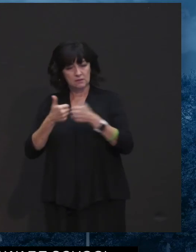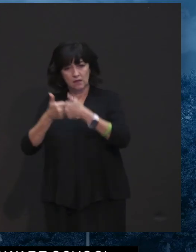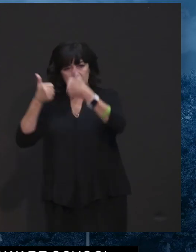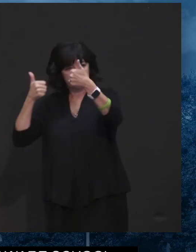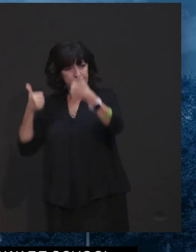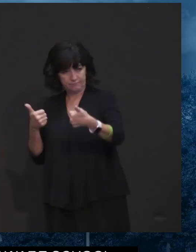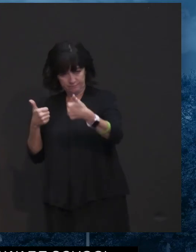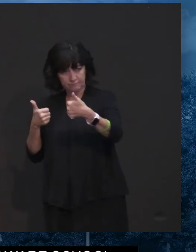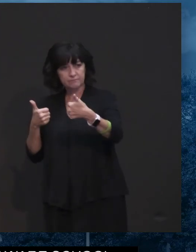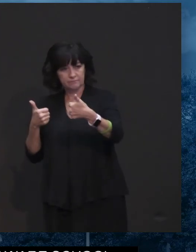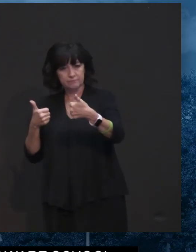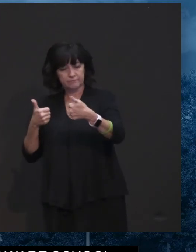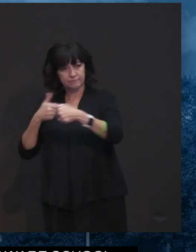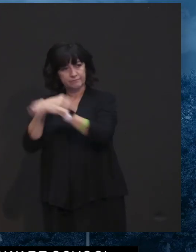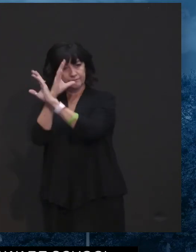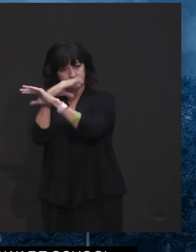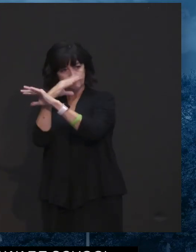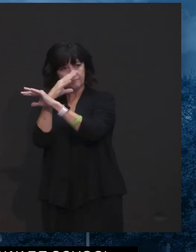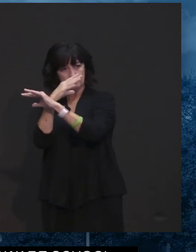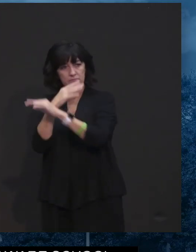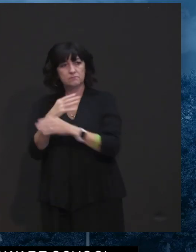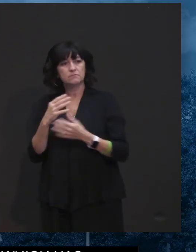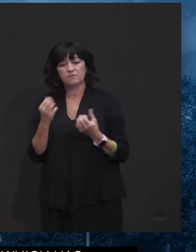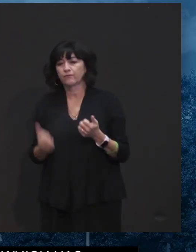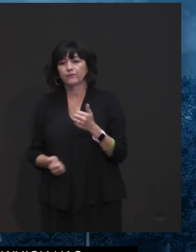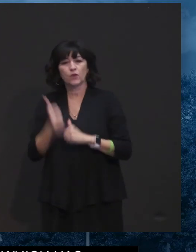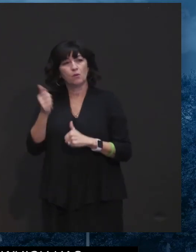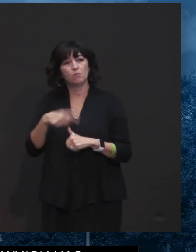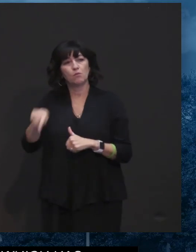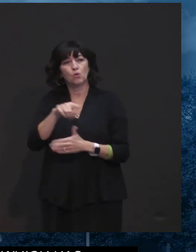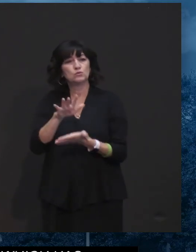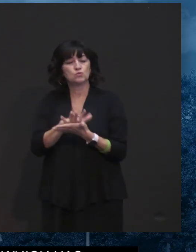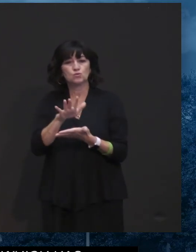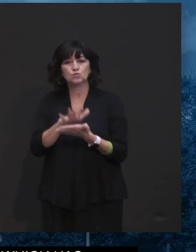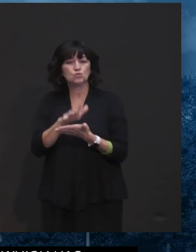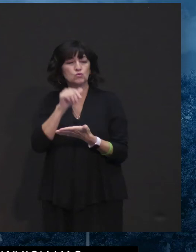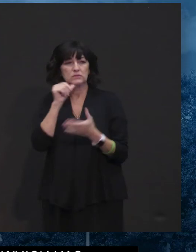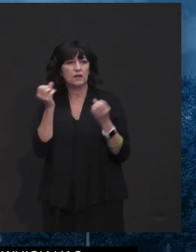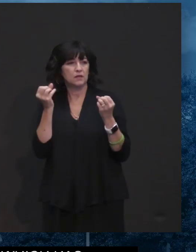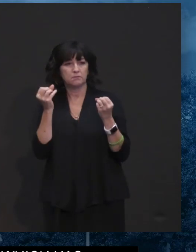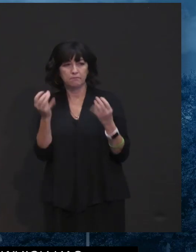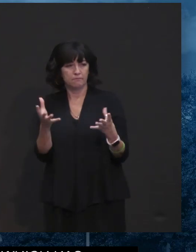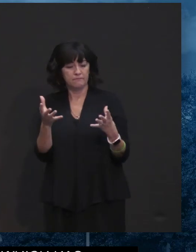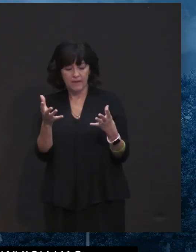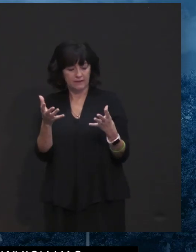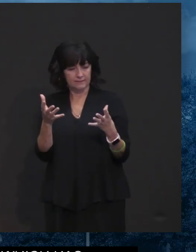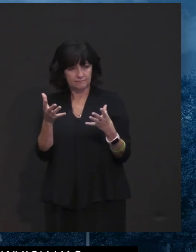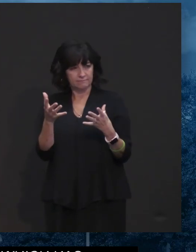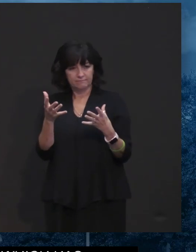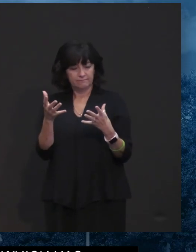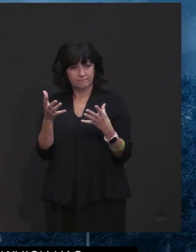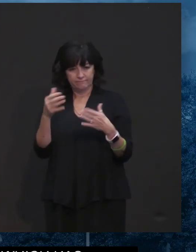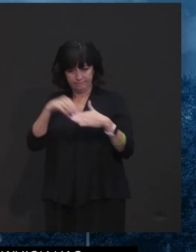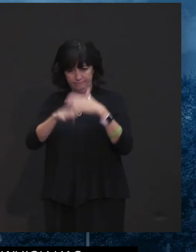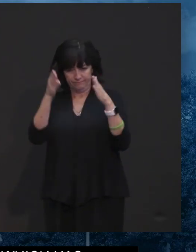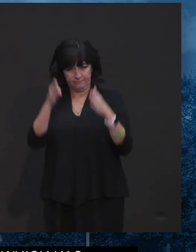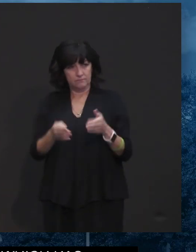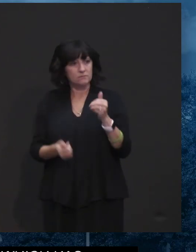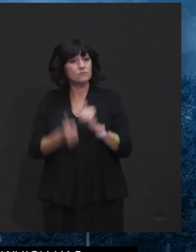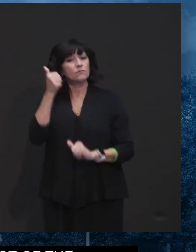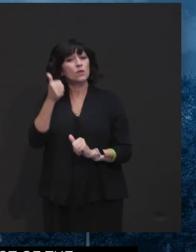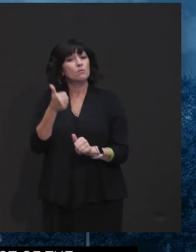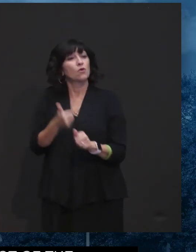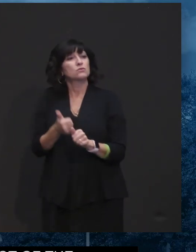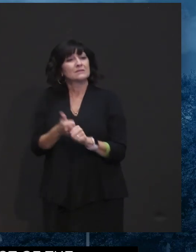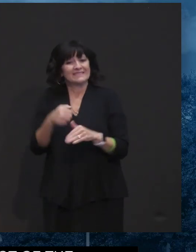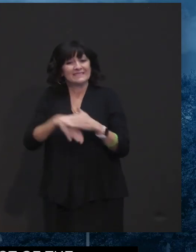lot of children that are doing in-person learning. They're moving mostly children with special needs and the elementary students